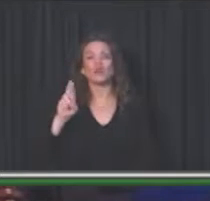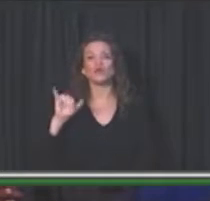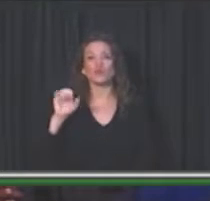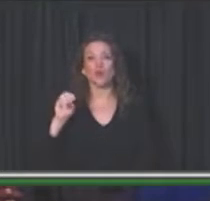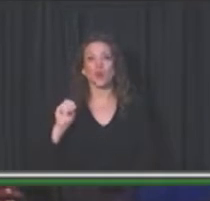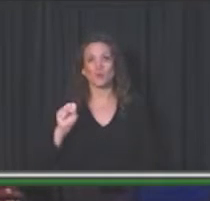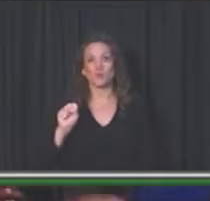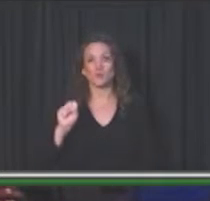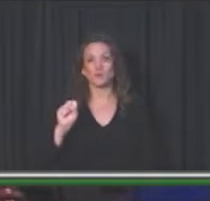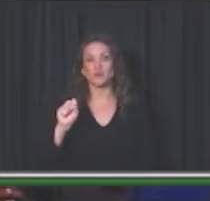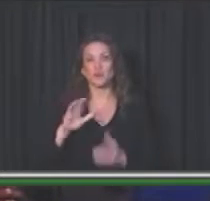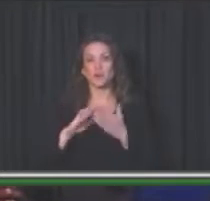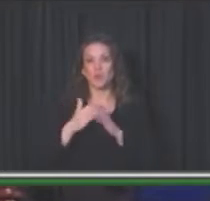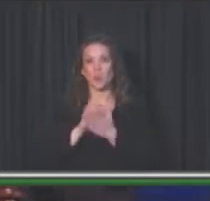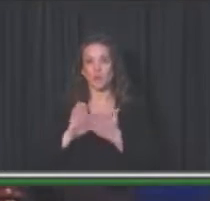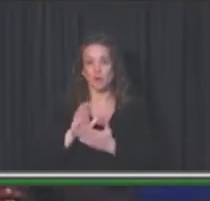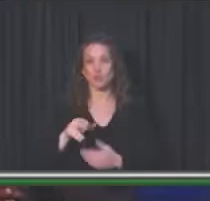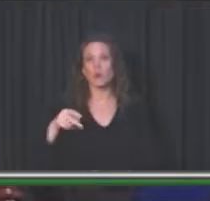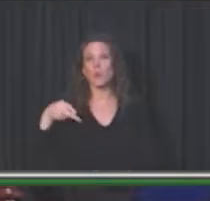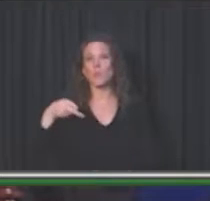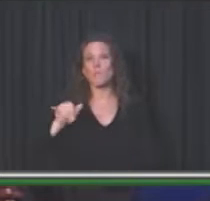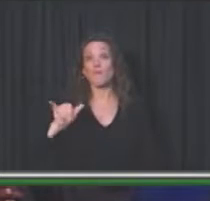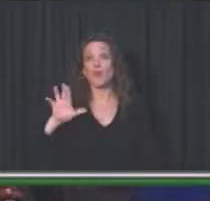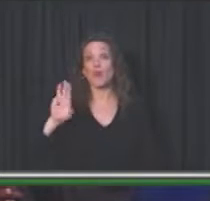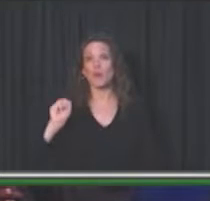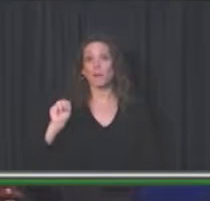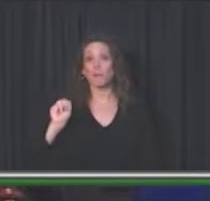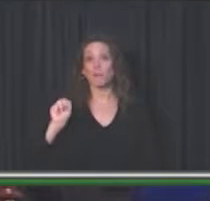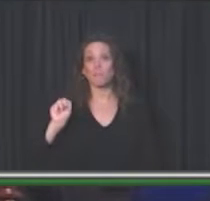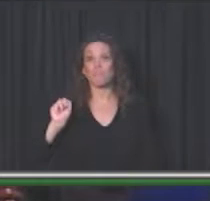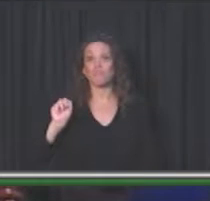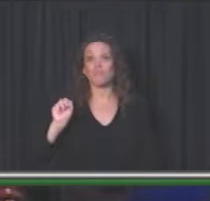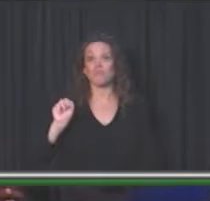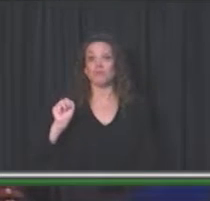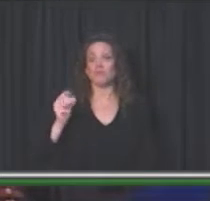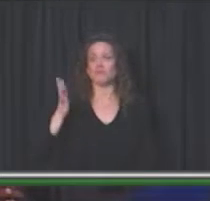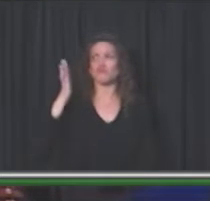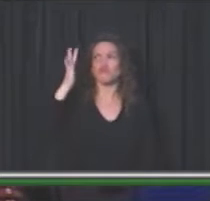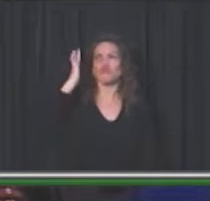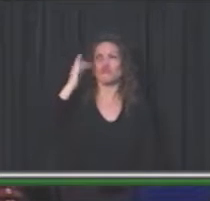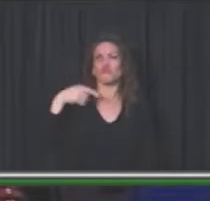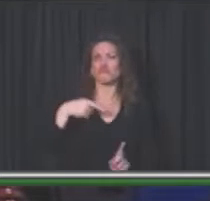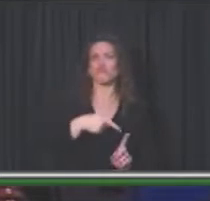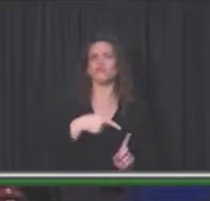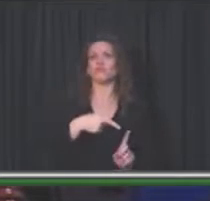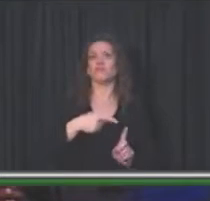Payam was declared or determined